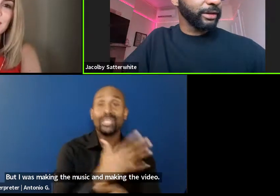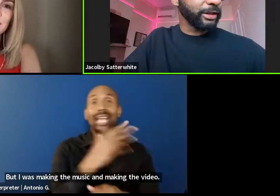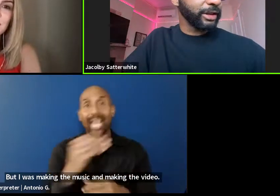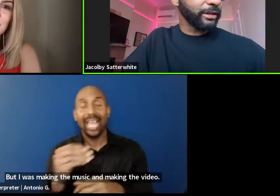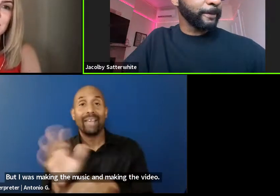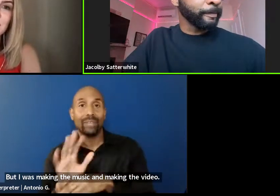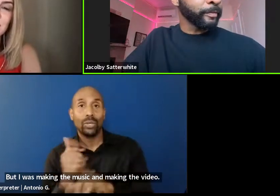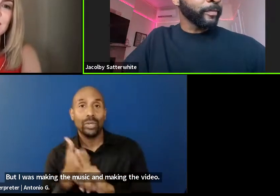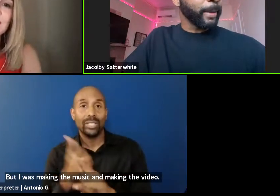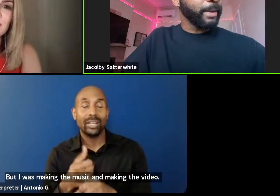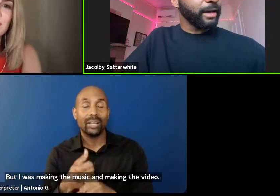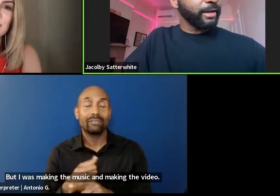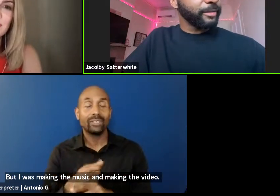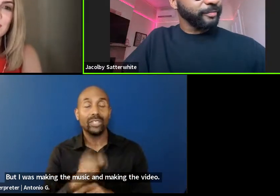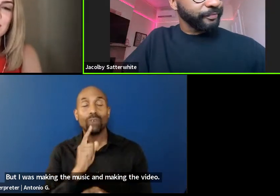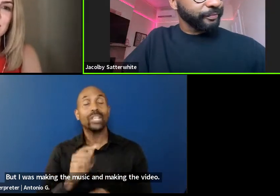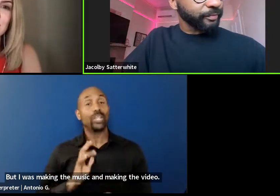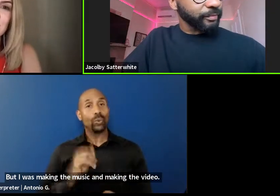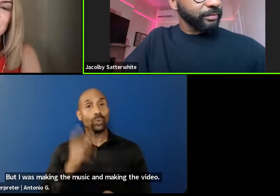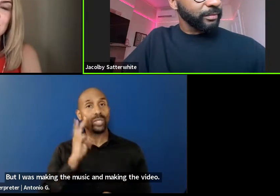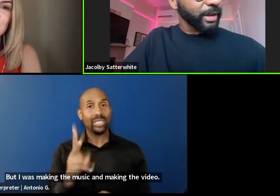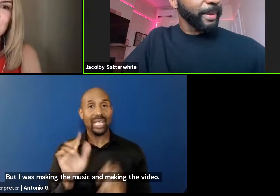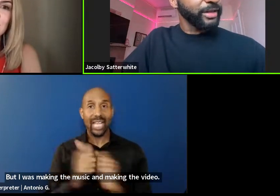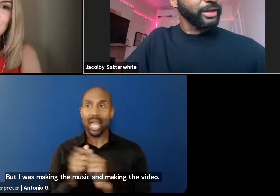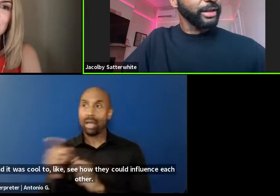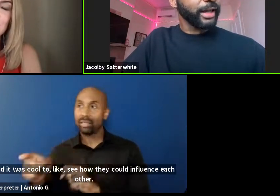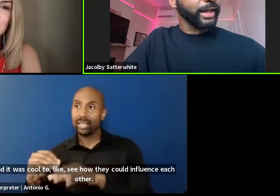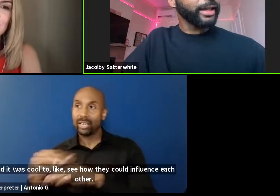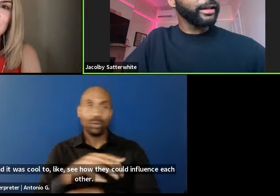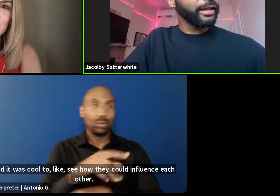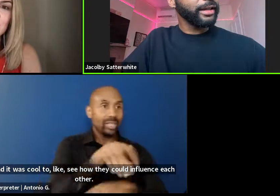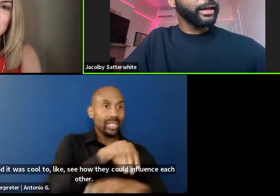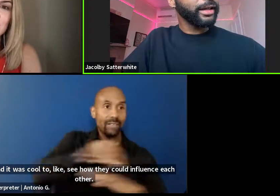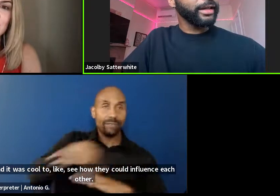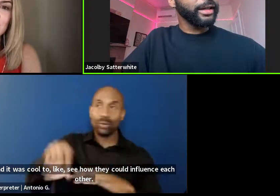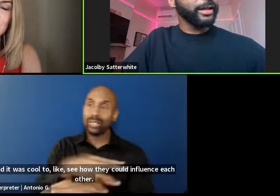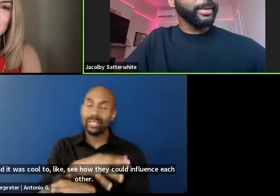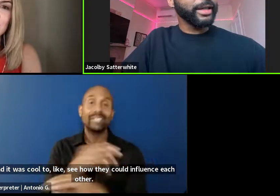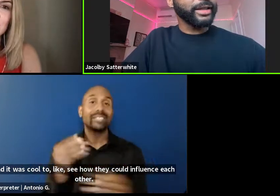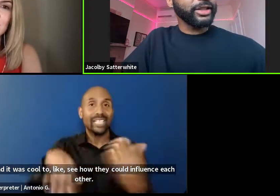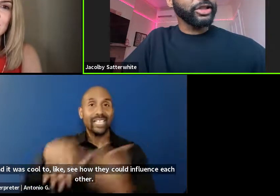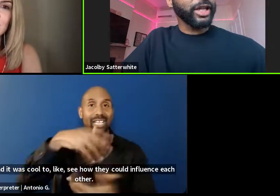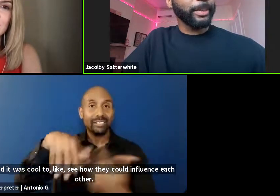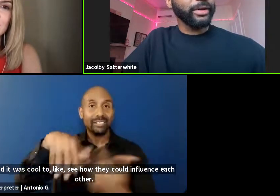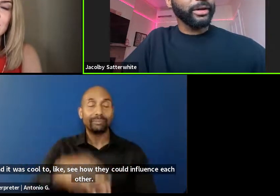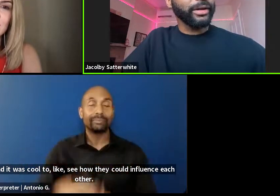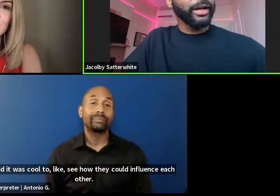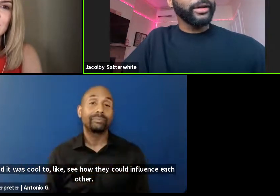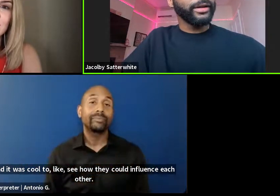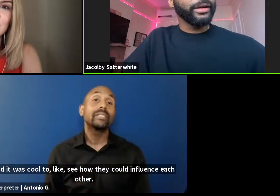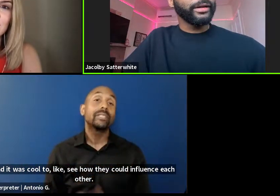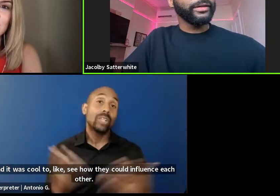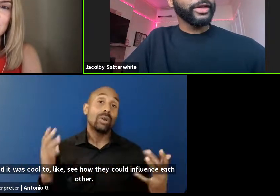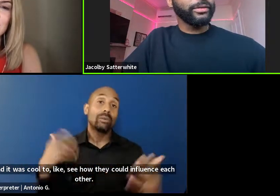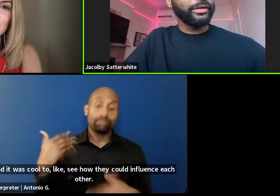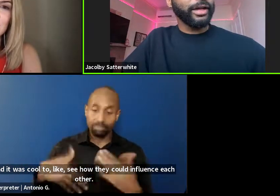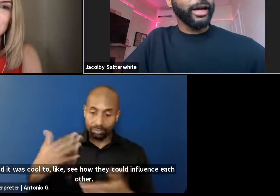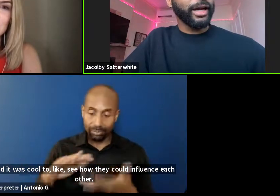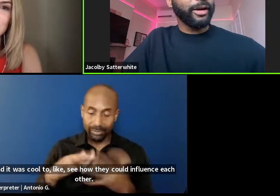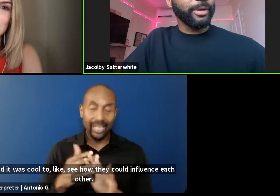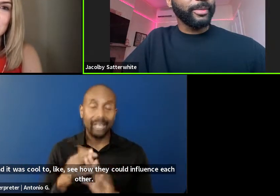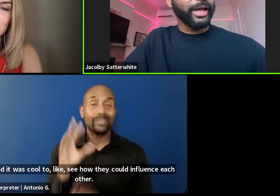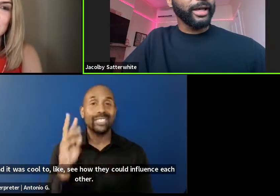could influence each other. But basically like it ended up being a 6-chapter